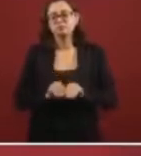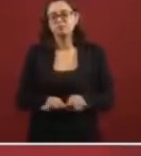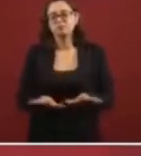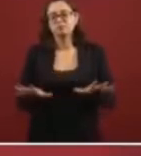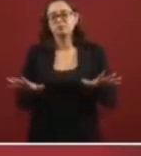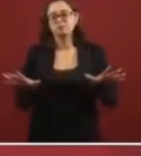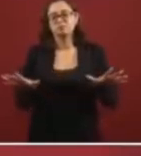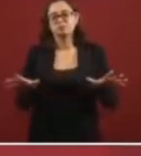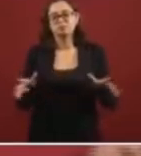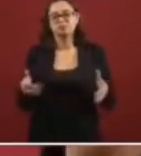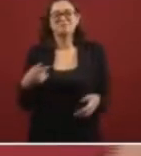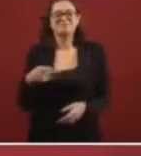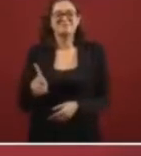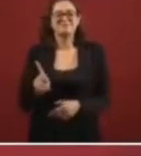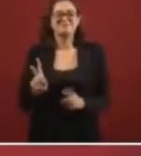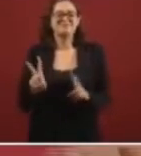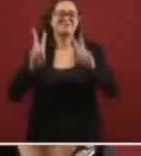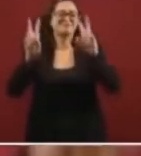Pero es un asunto,